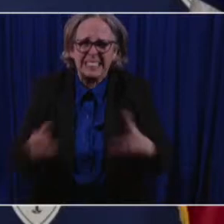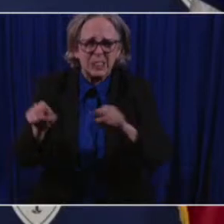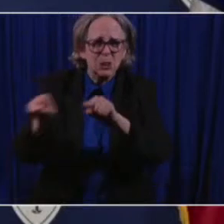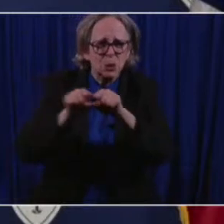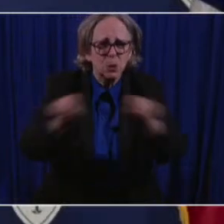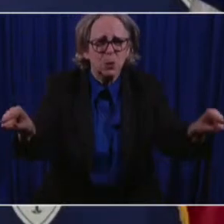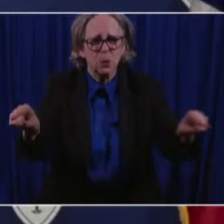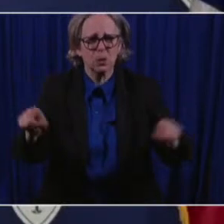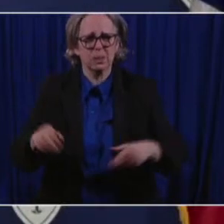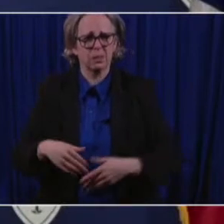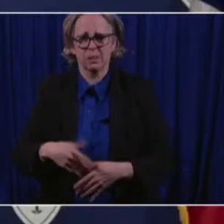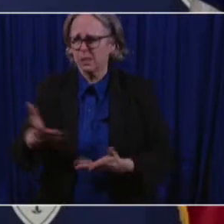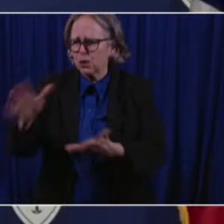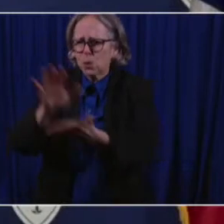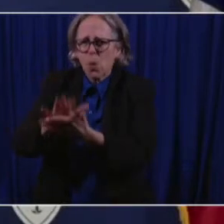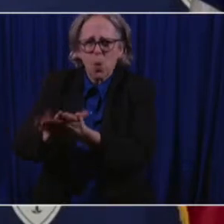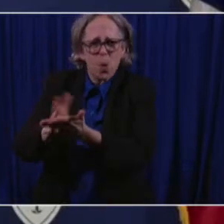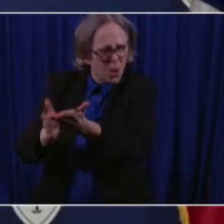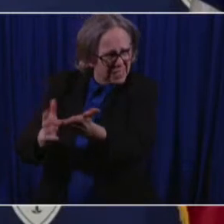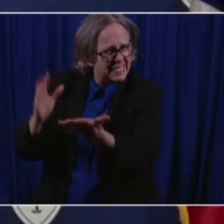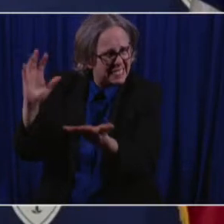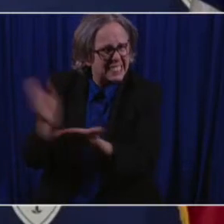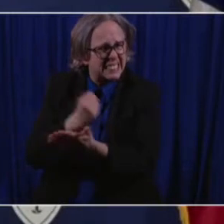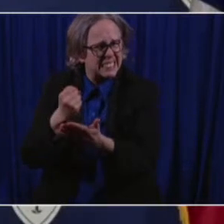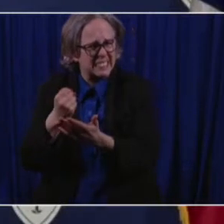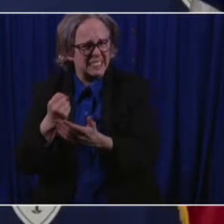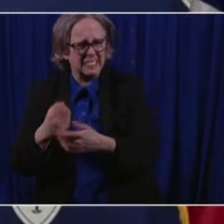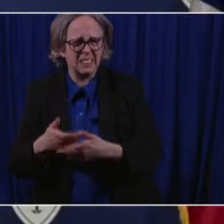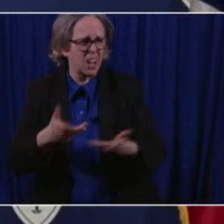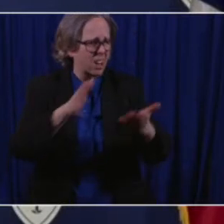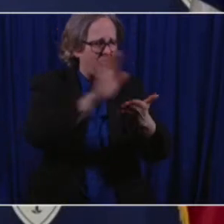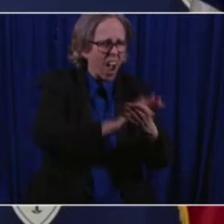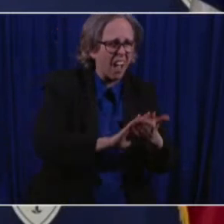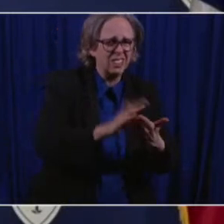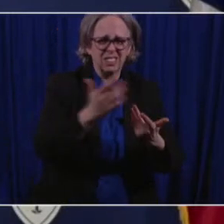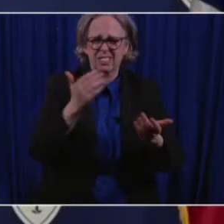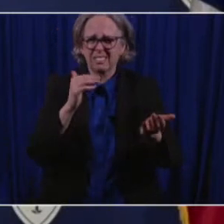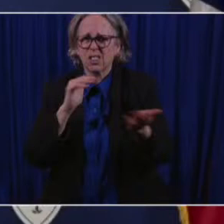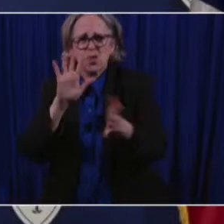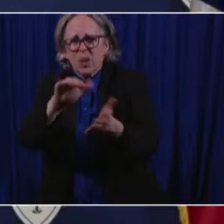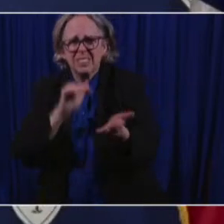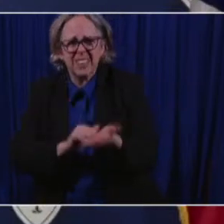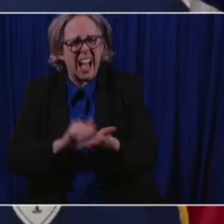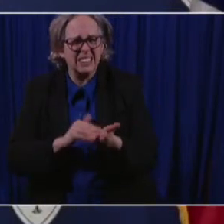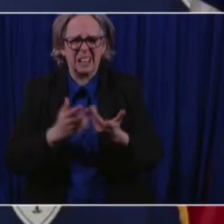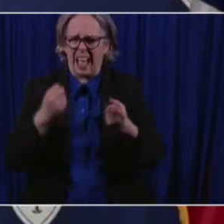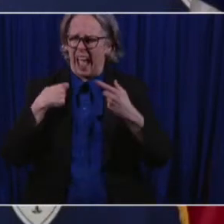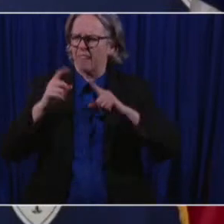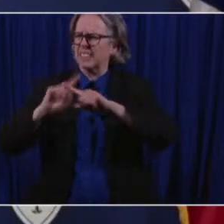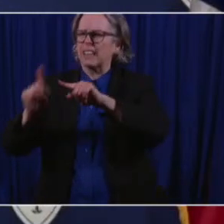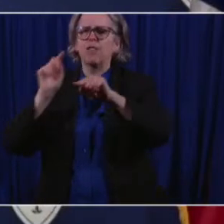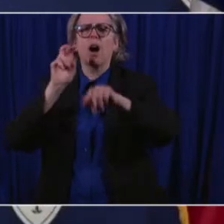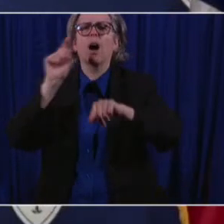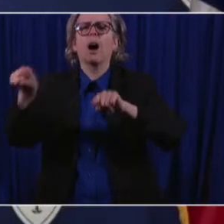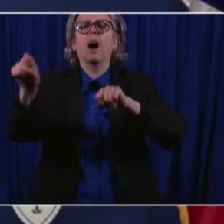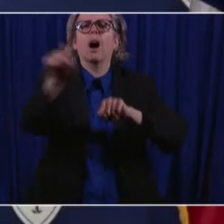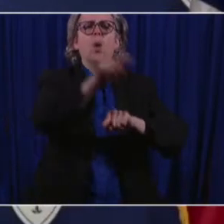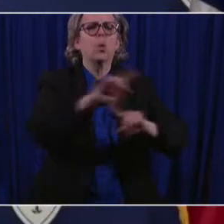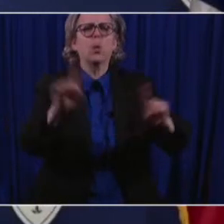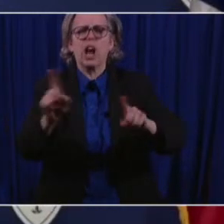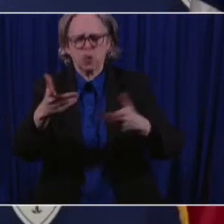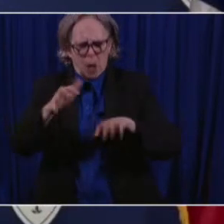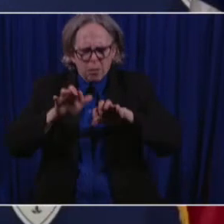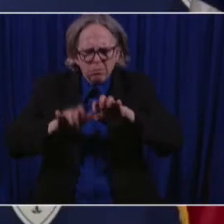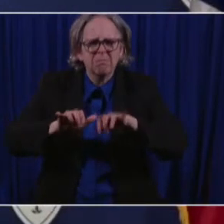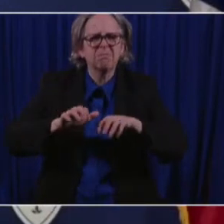schools in some places, but there's slots out there, and all you have to do is find the Pfizer. If you